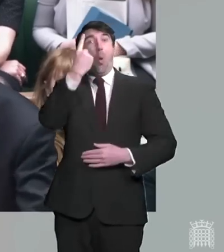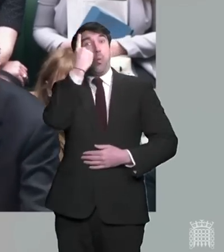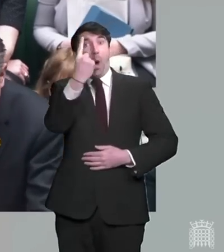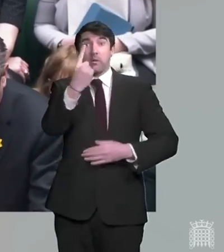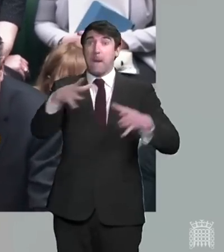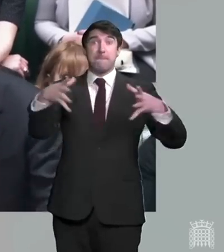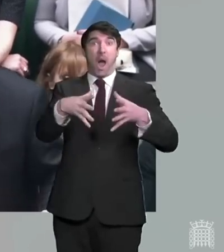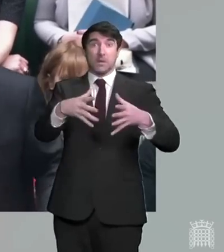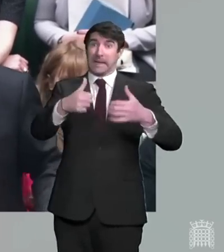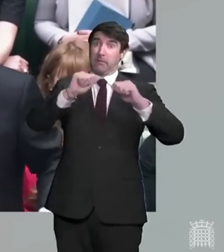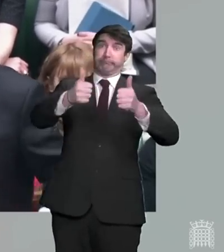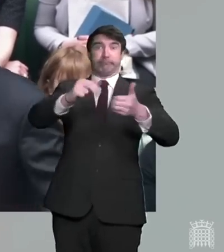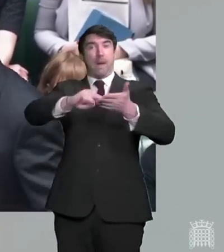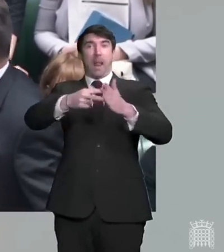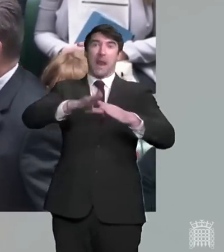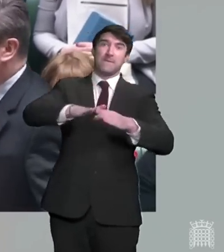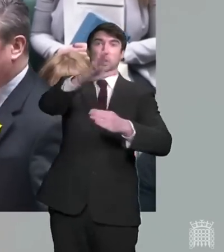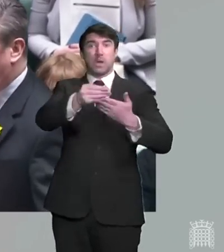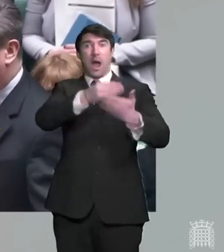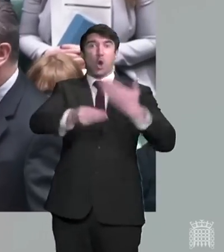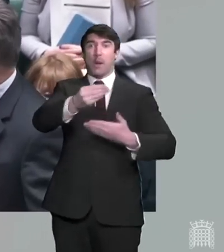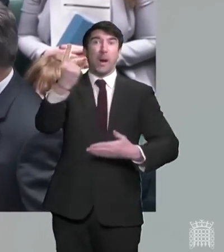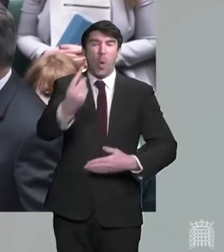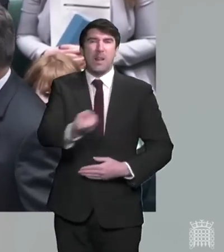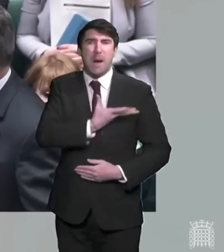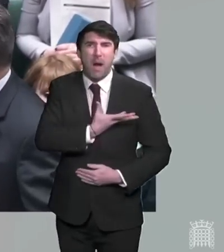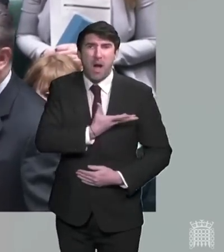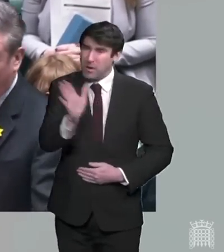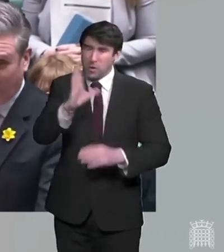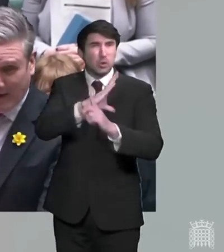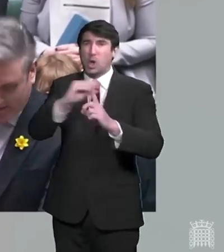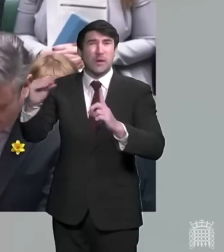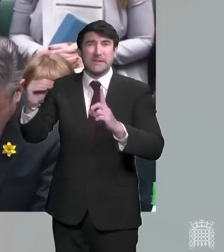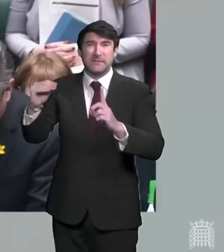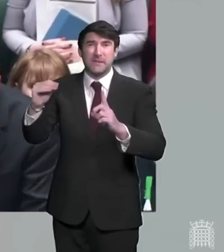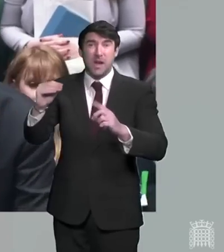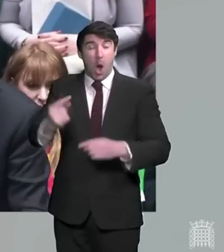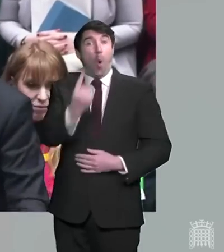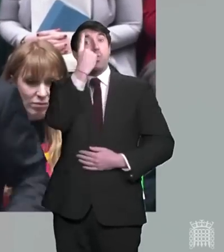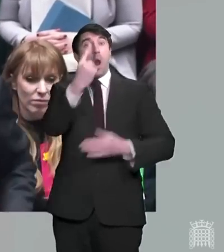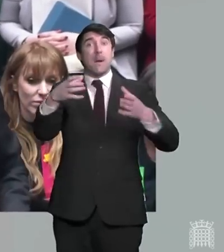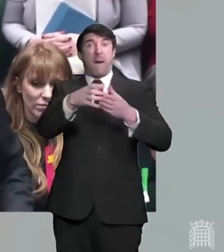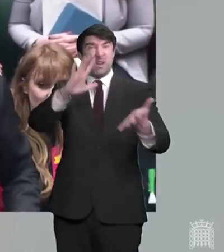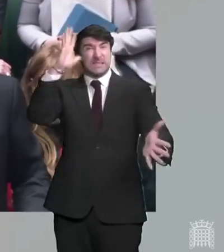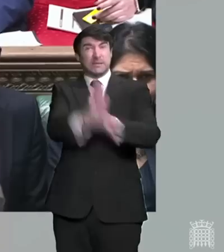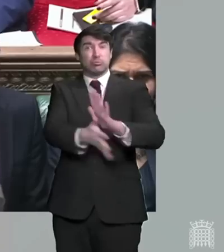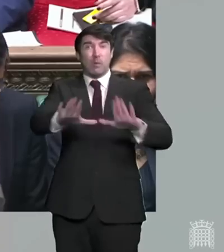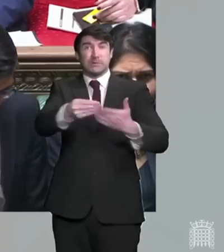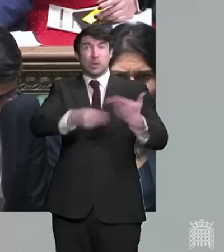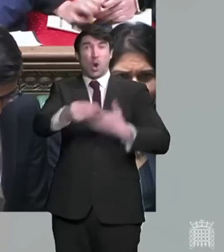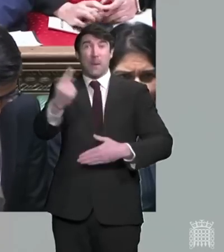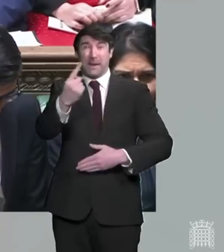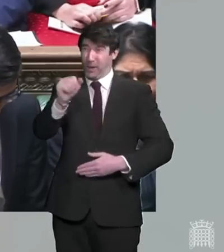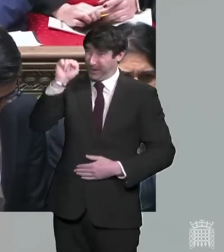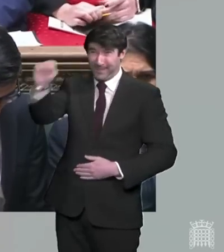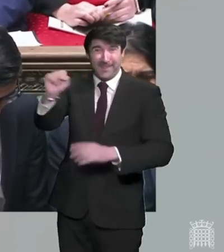here. And there's only one party that broke the economy, and they're sitting there. Now, on energy